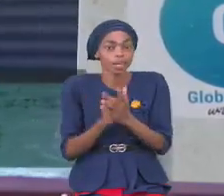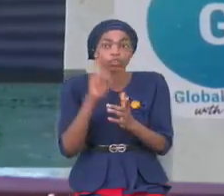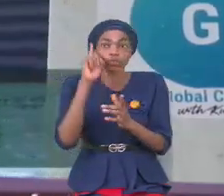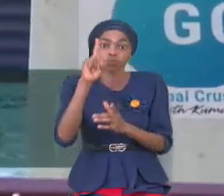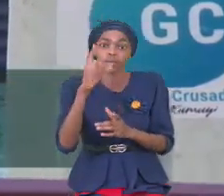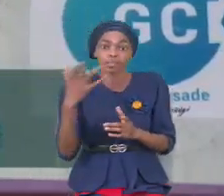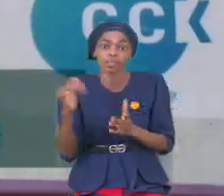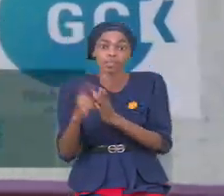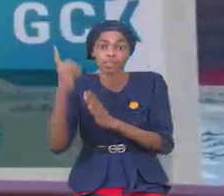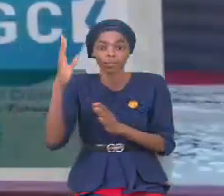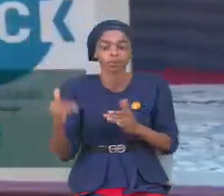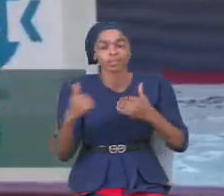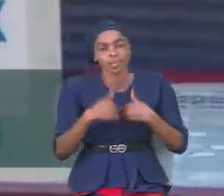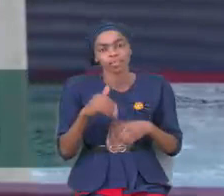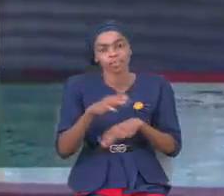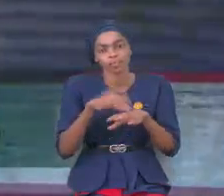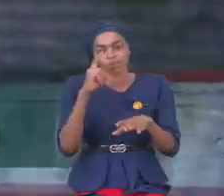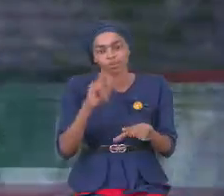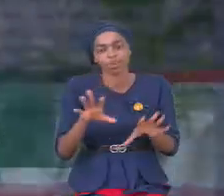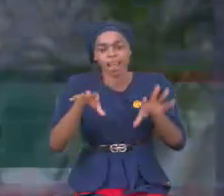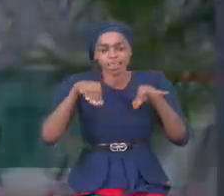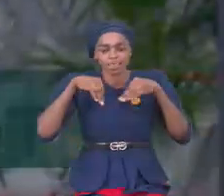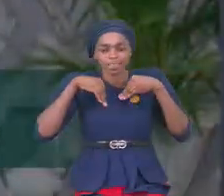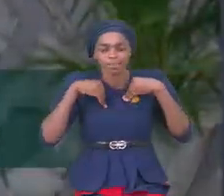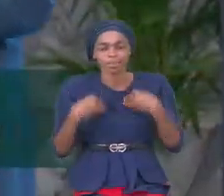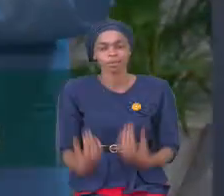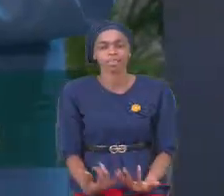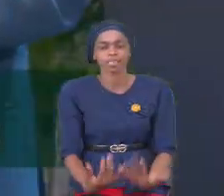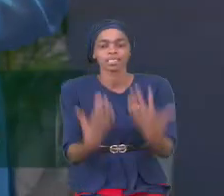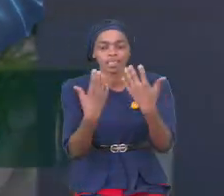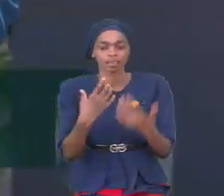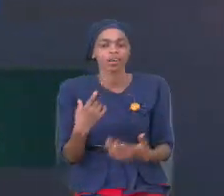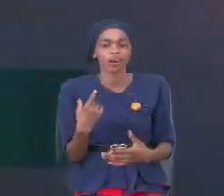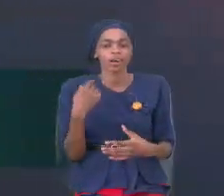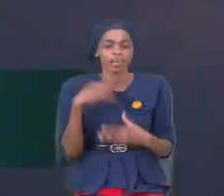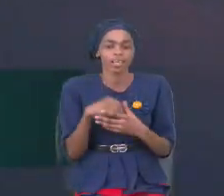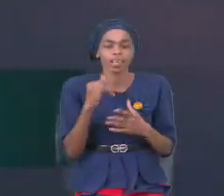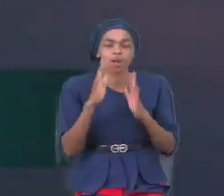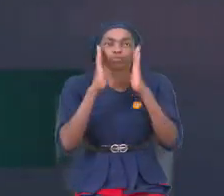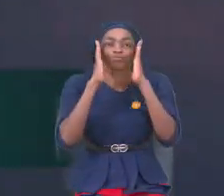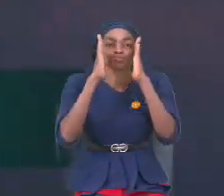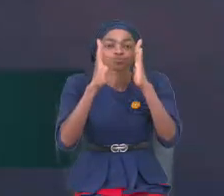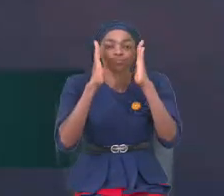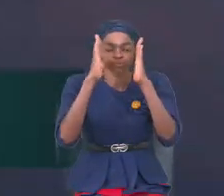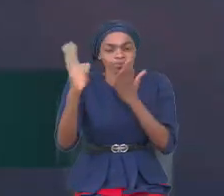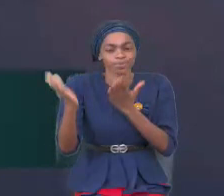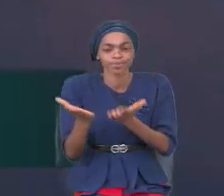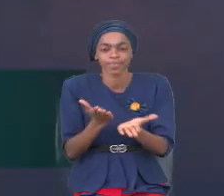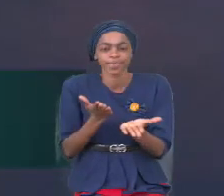a concentrated service. We're coming to number 1. Number 1 is the